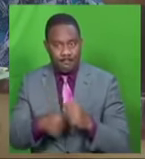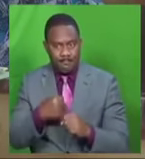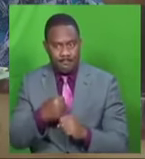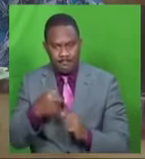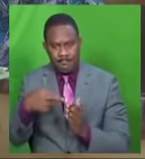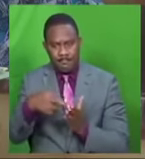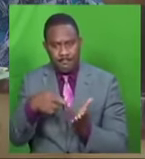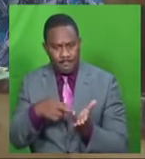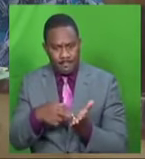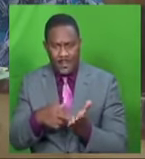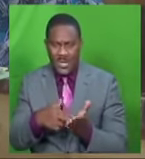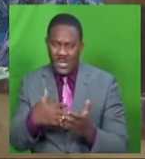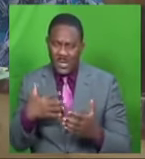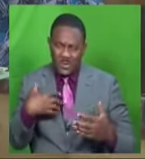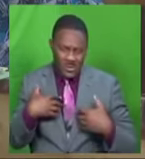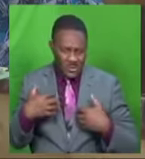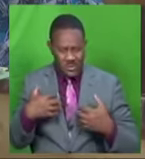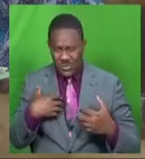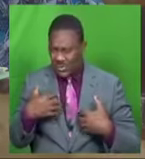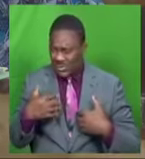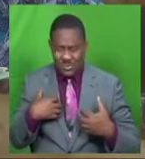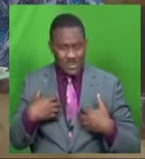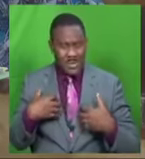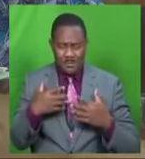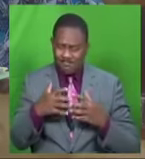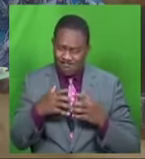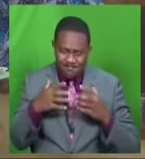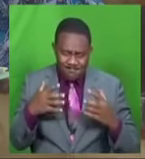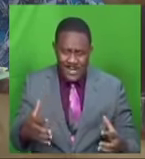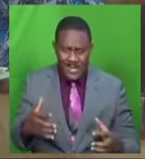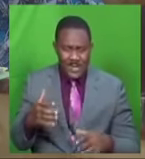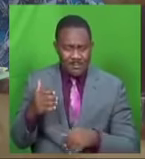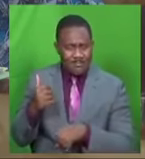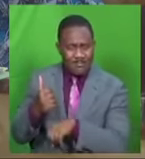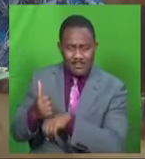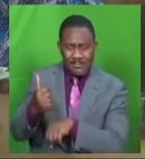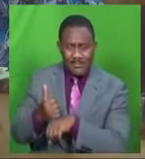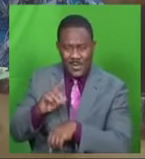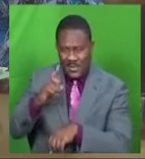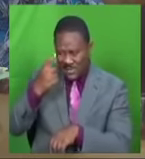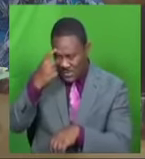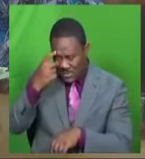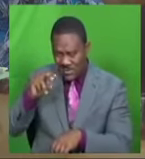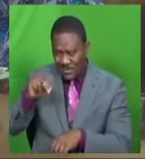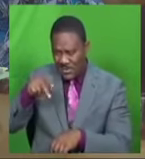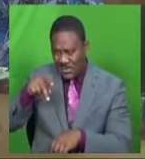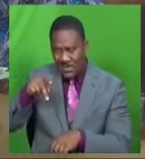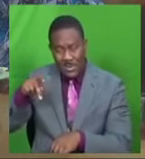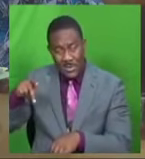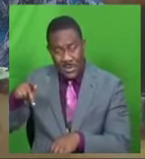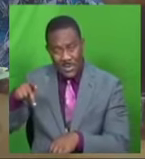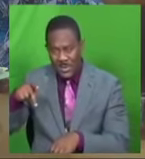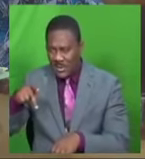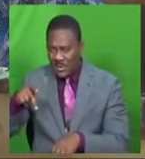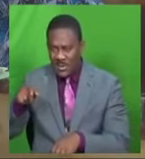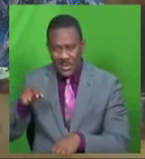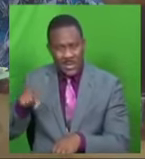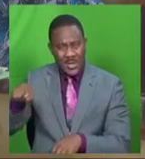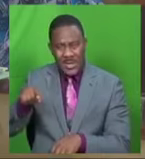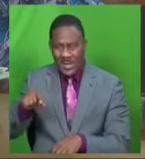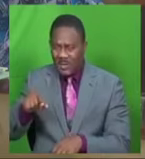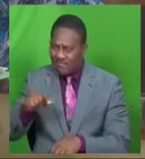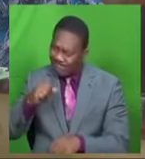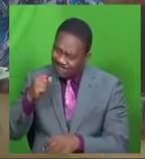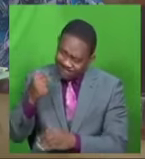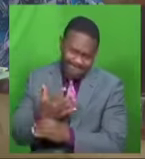report laments so much about the performance of this government. The insensitivity that we are seeing now.